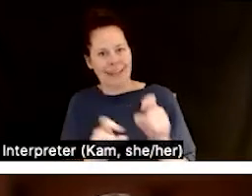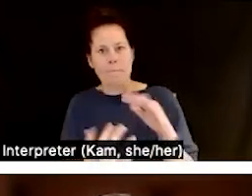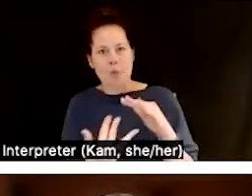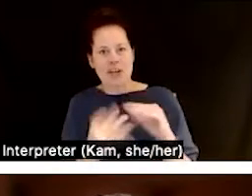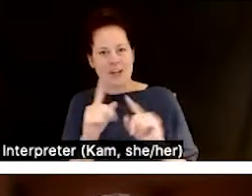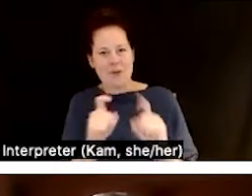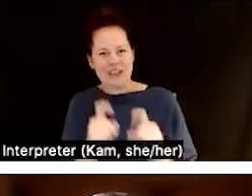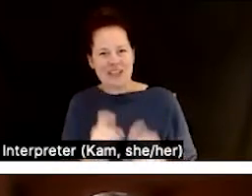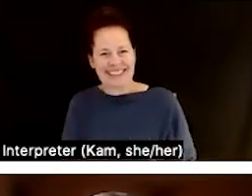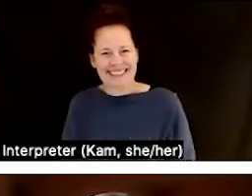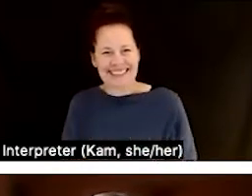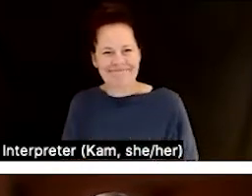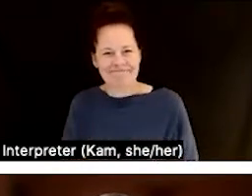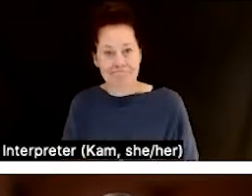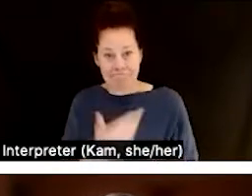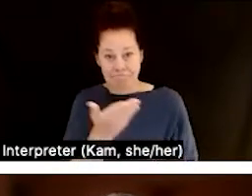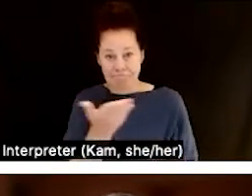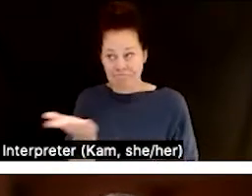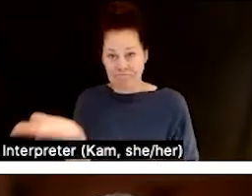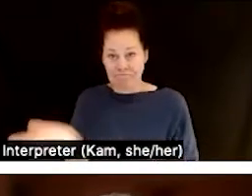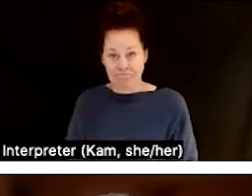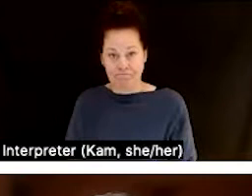mind. Anyone?